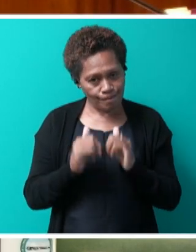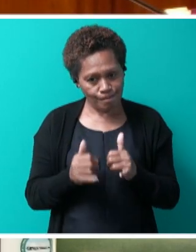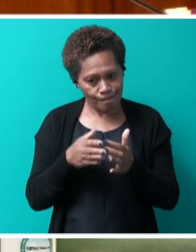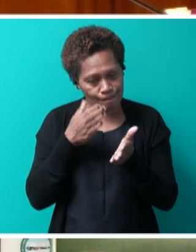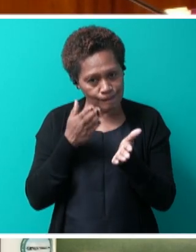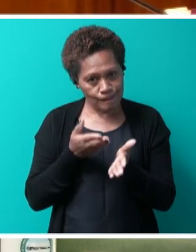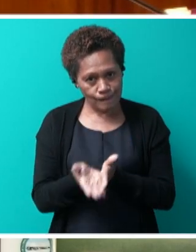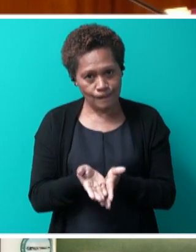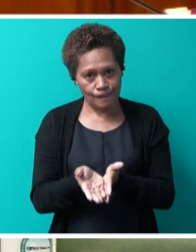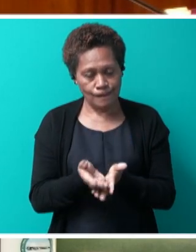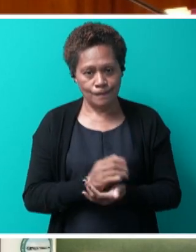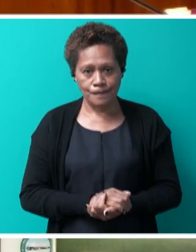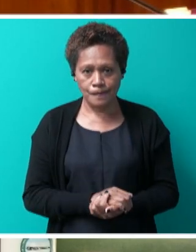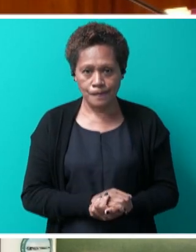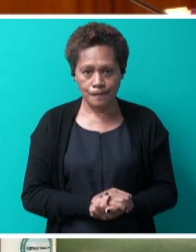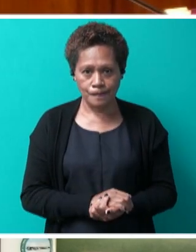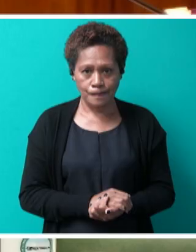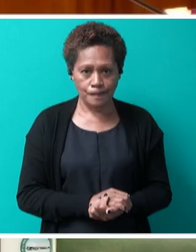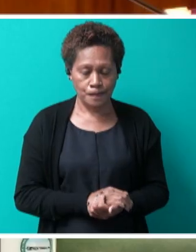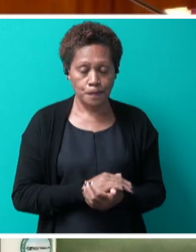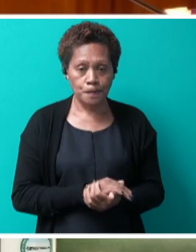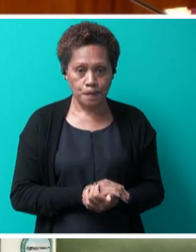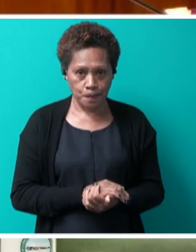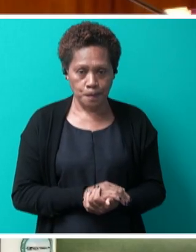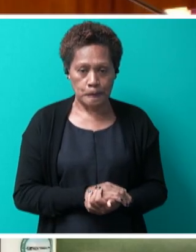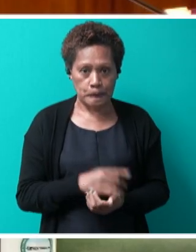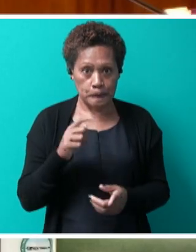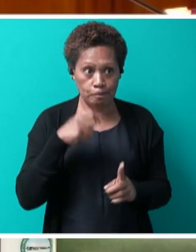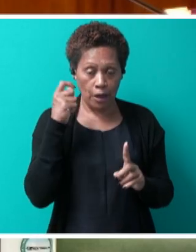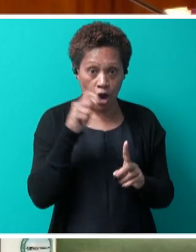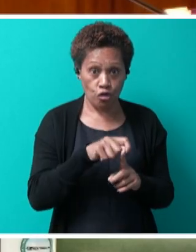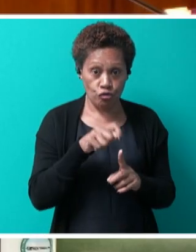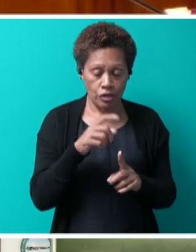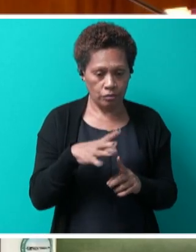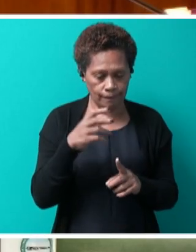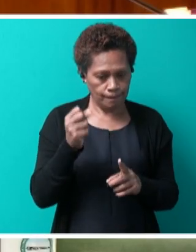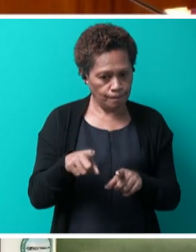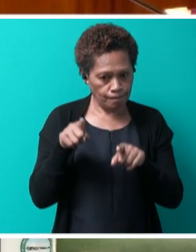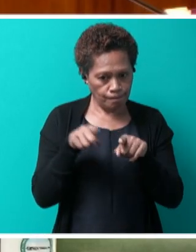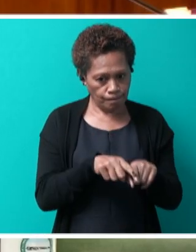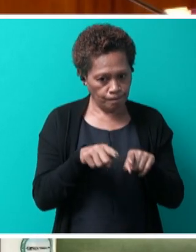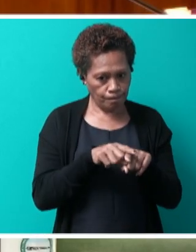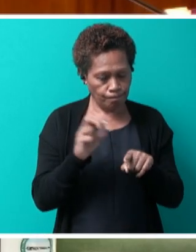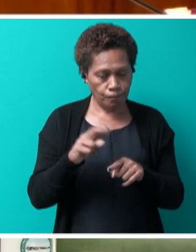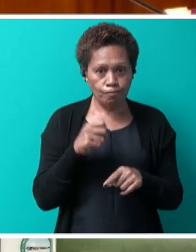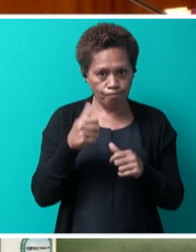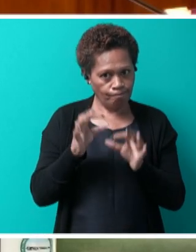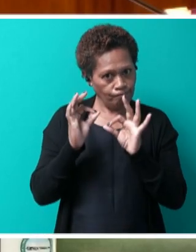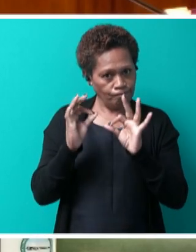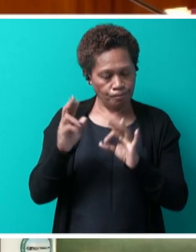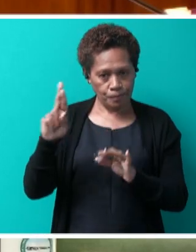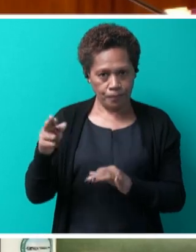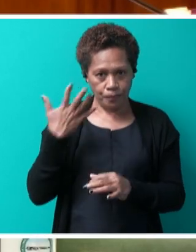services. Madam Deputy Speaker, these outreach efforts have delivered meaningful and tangible outcomes. The